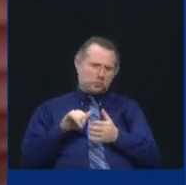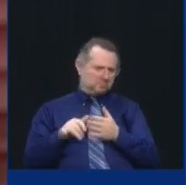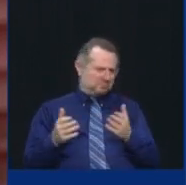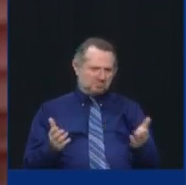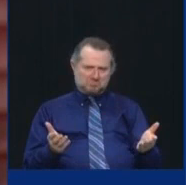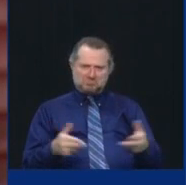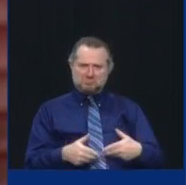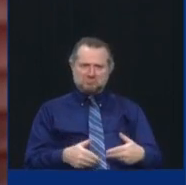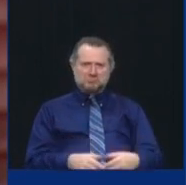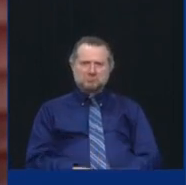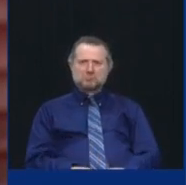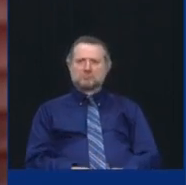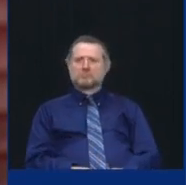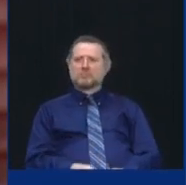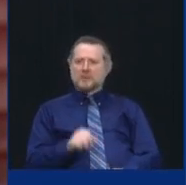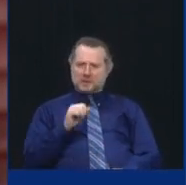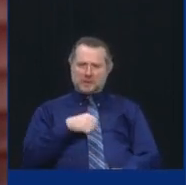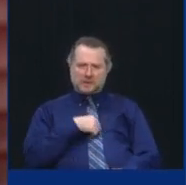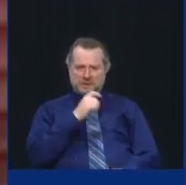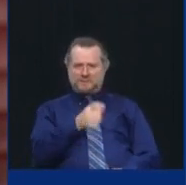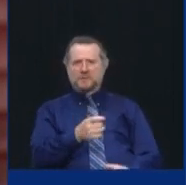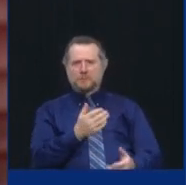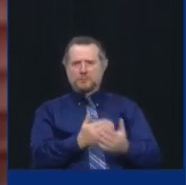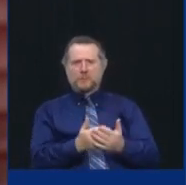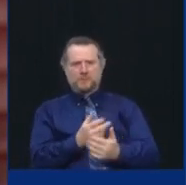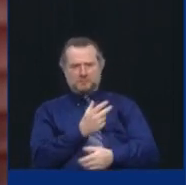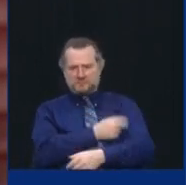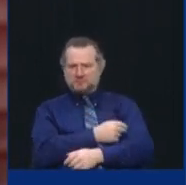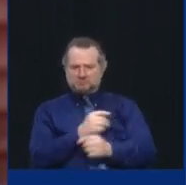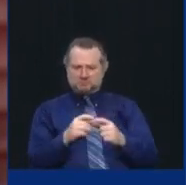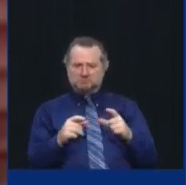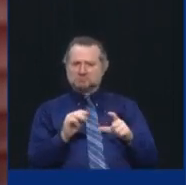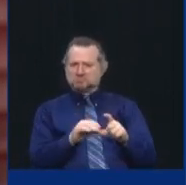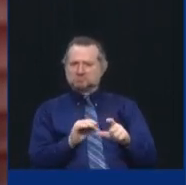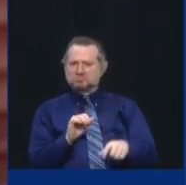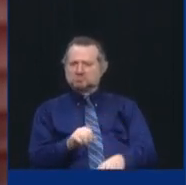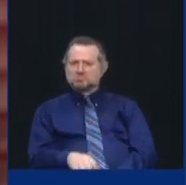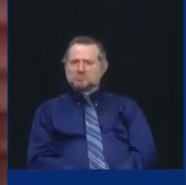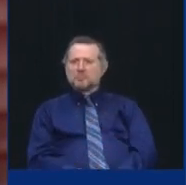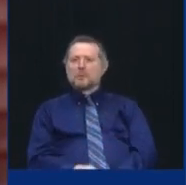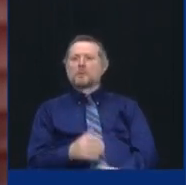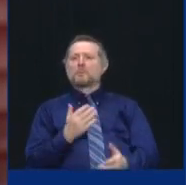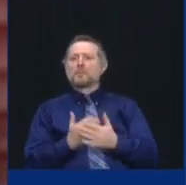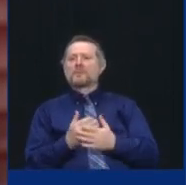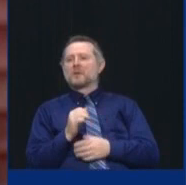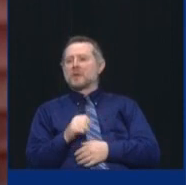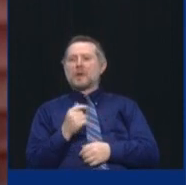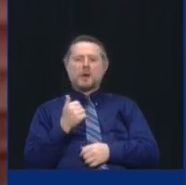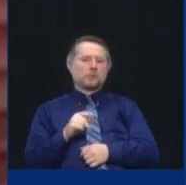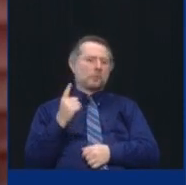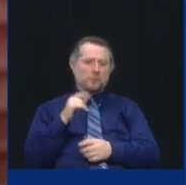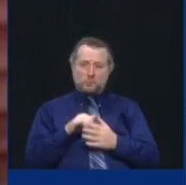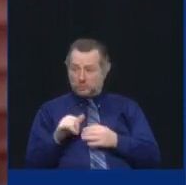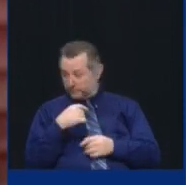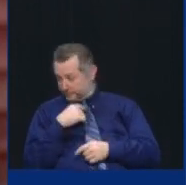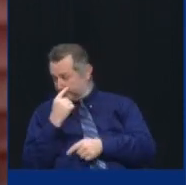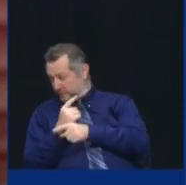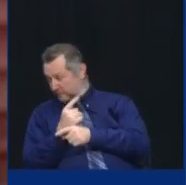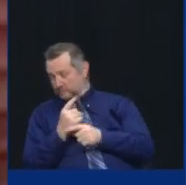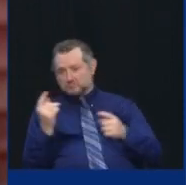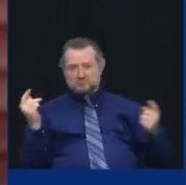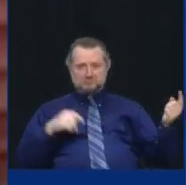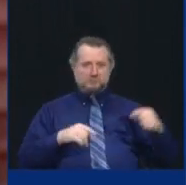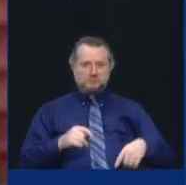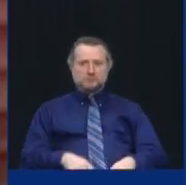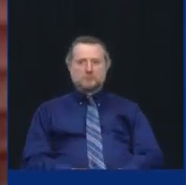and receive proof of vaccination, and that proof works anywhere in the state. Is that right? And now they cannot, if